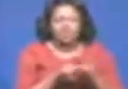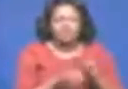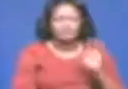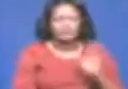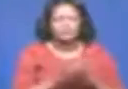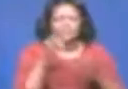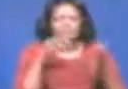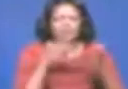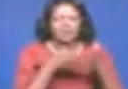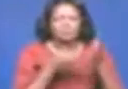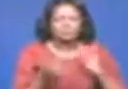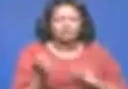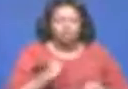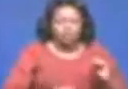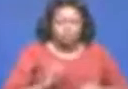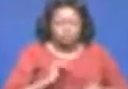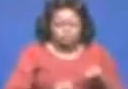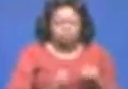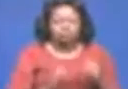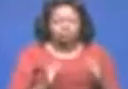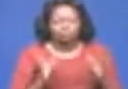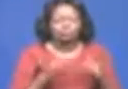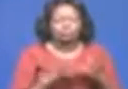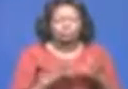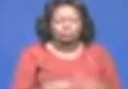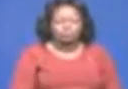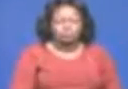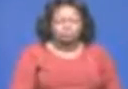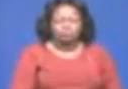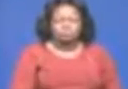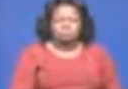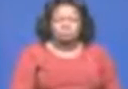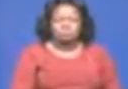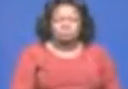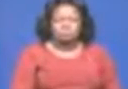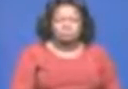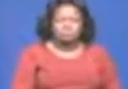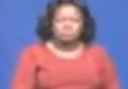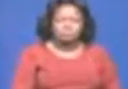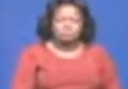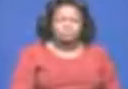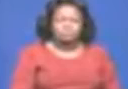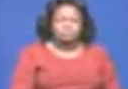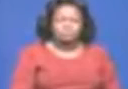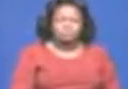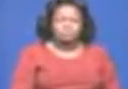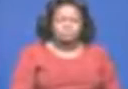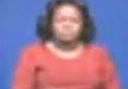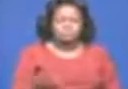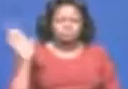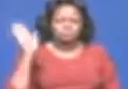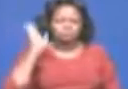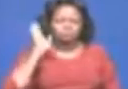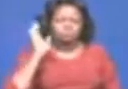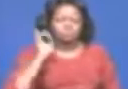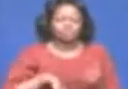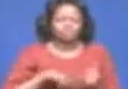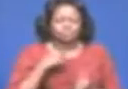and Anti-Corruption Commission. So let's listen in to what the man has to